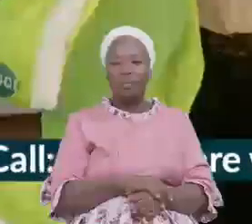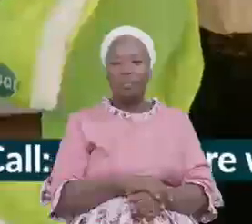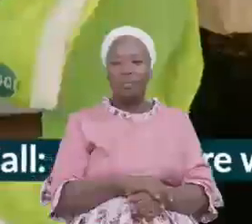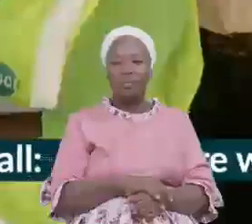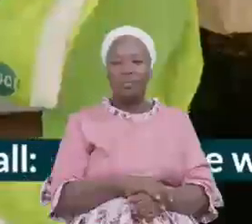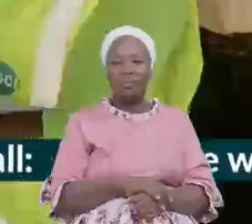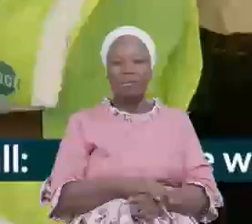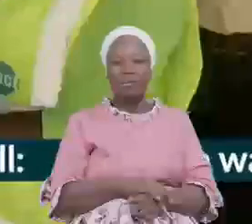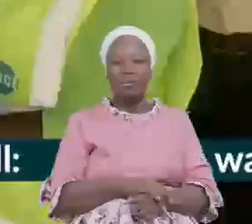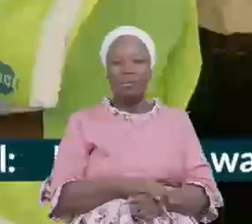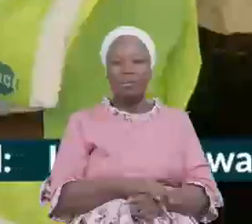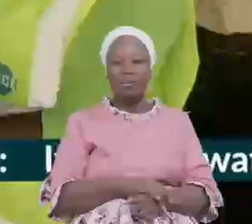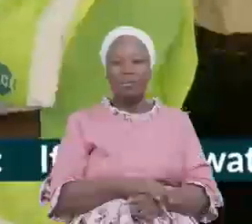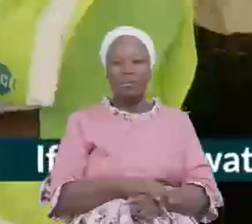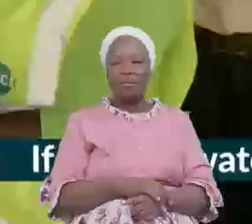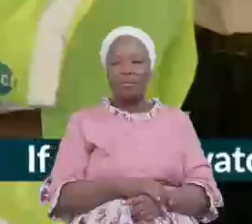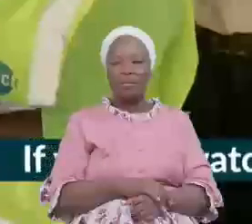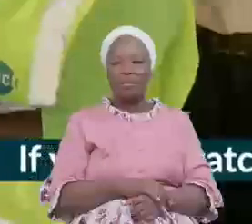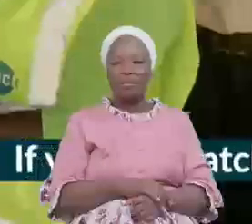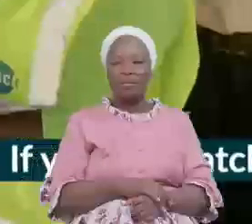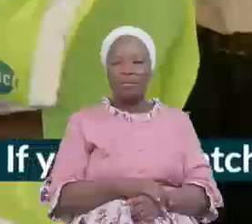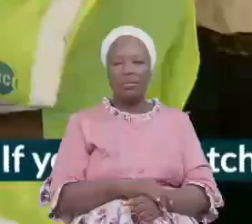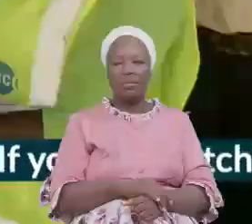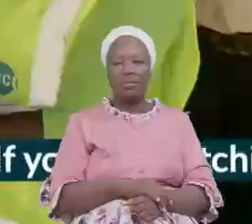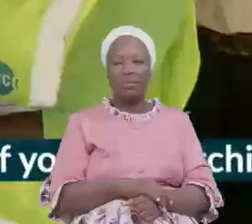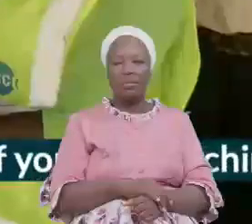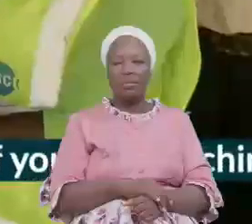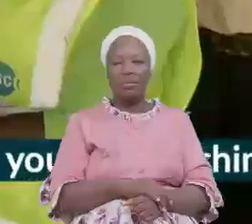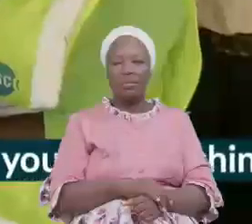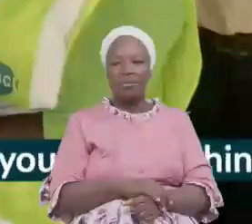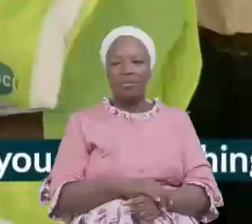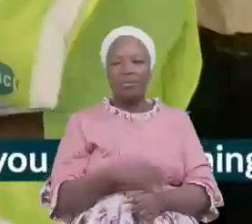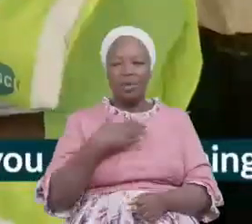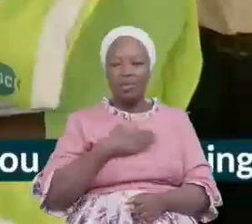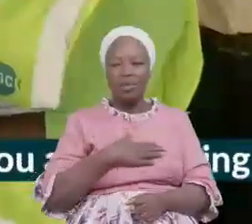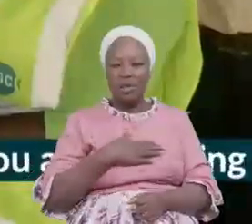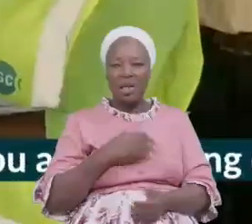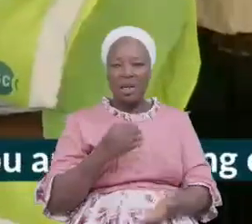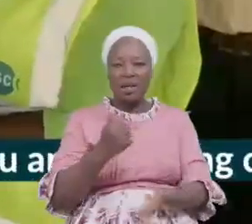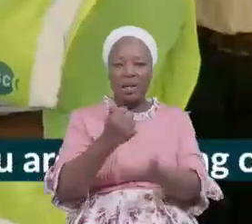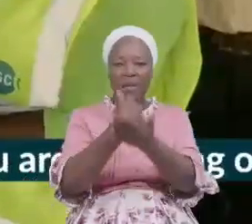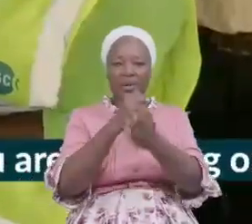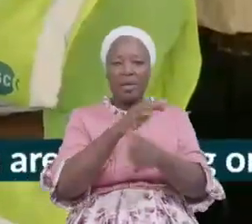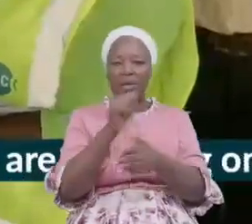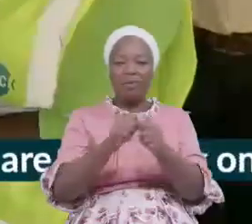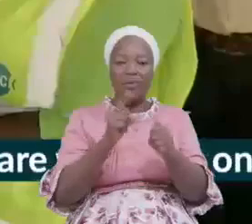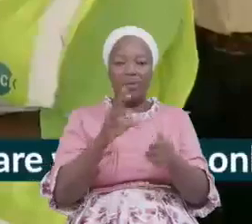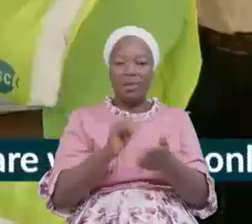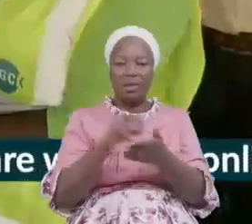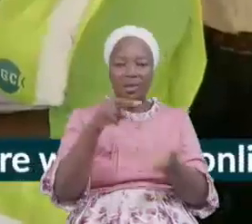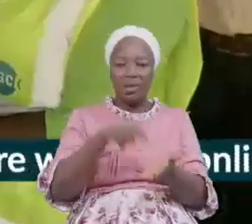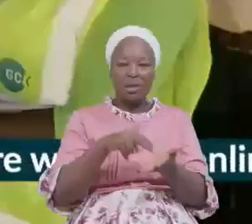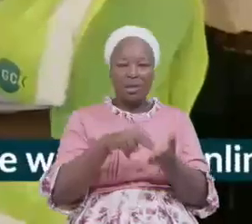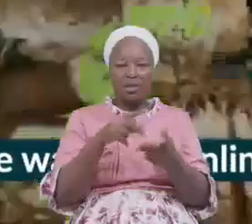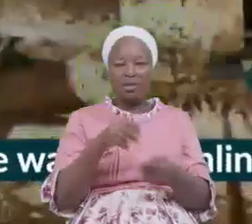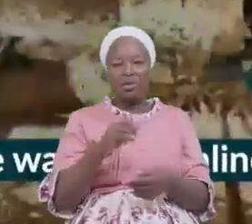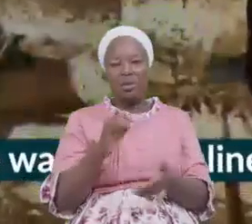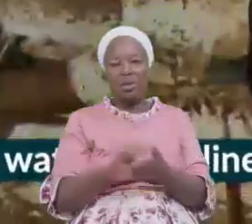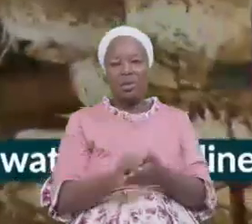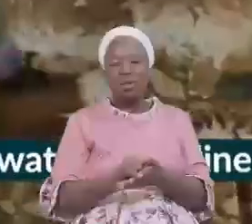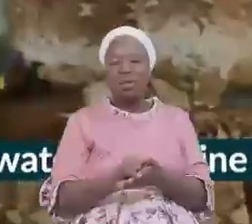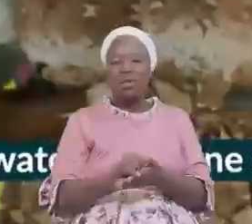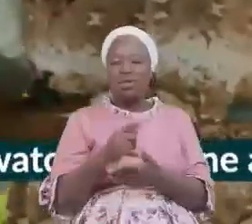Let's move around and make sure that we take the particulars of all the people who have decided